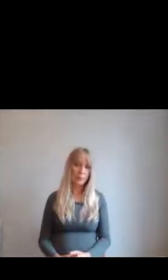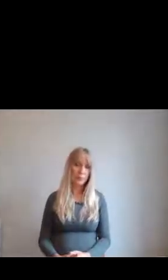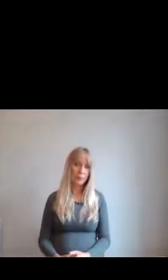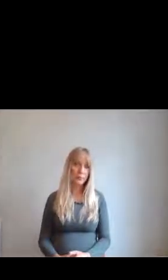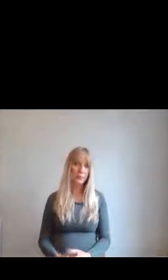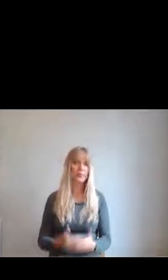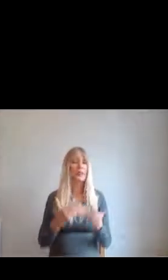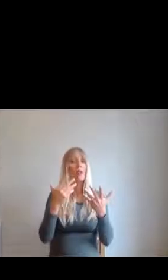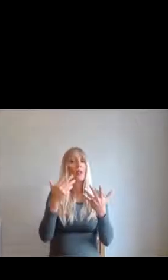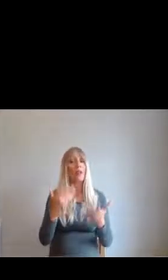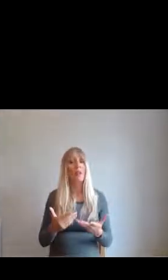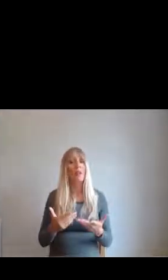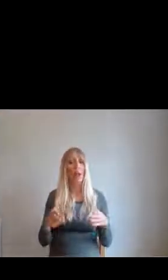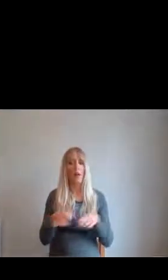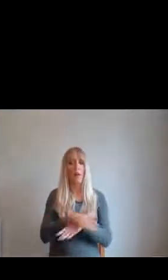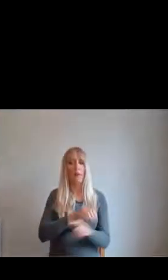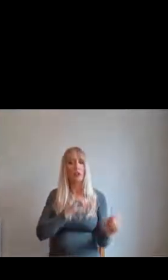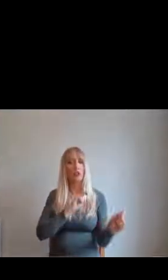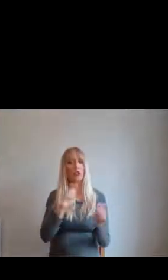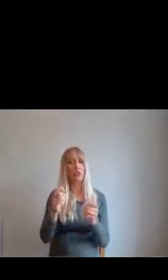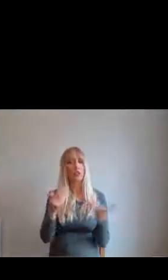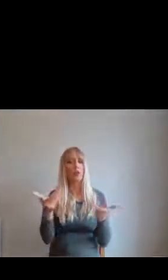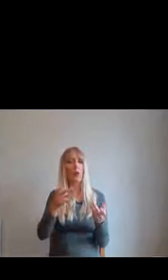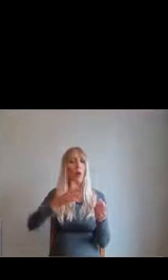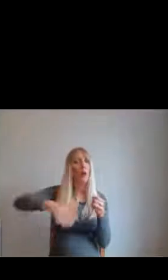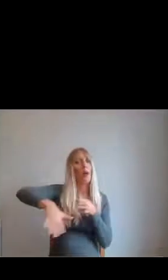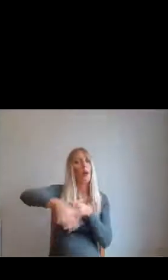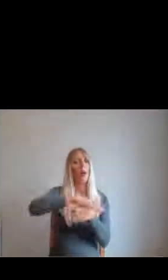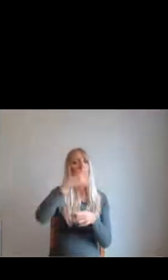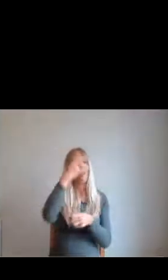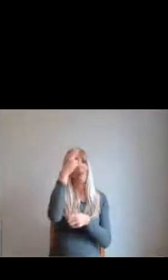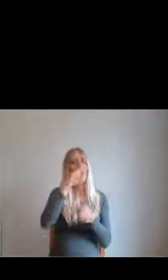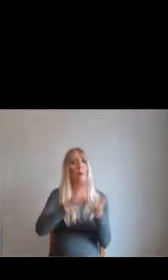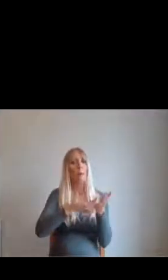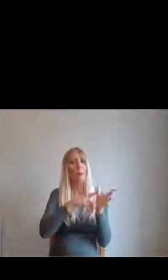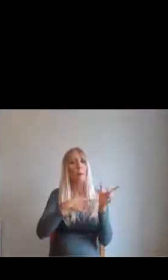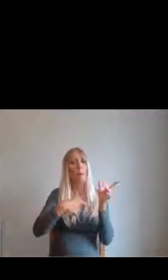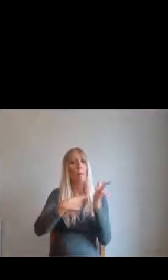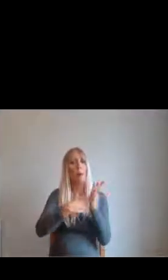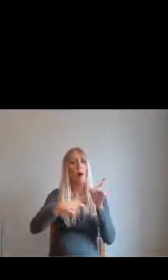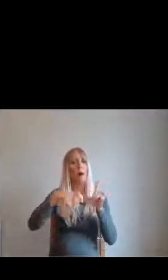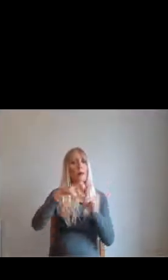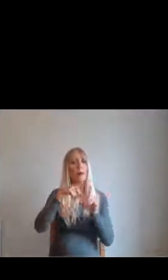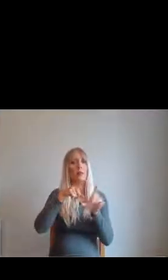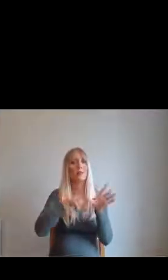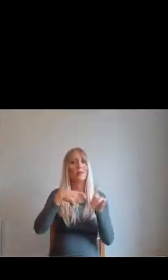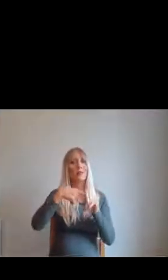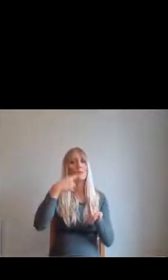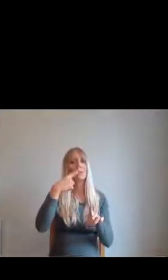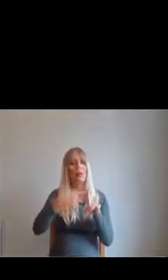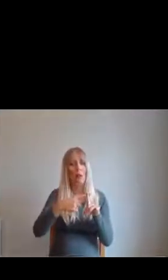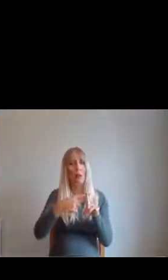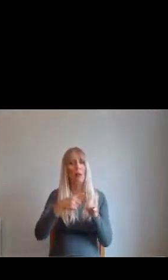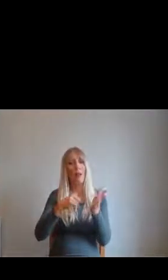Okay, so now we'll cover the refinements in the Mardyke and M25 LTC junction areas.